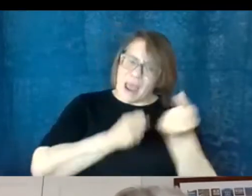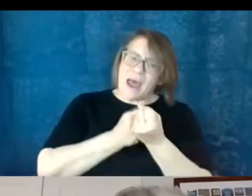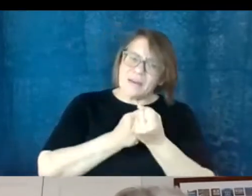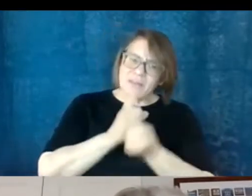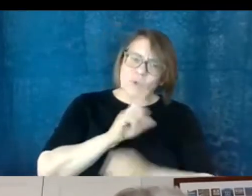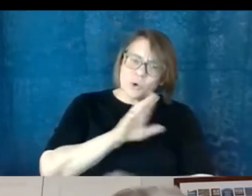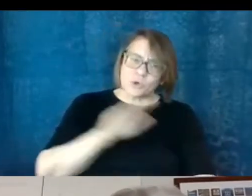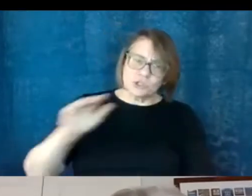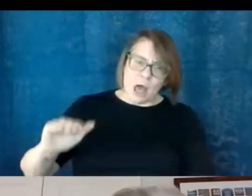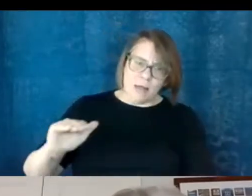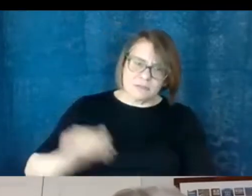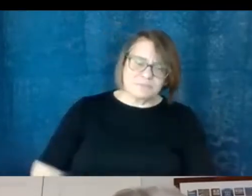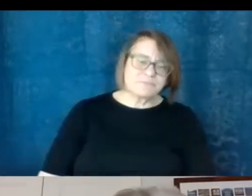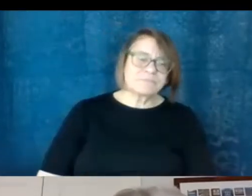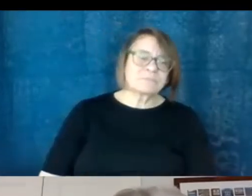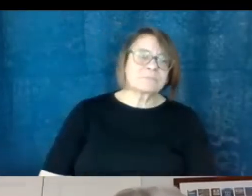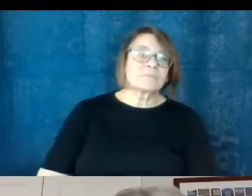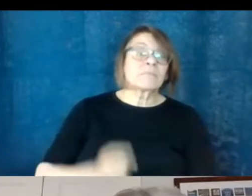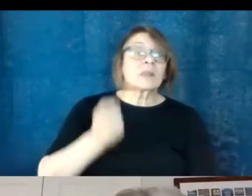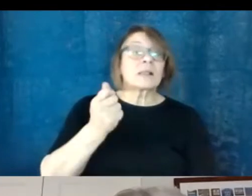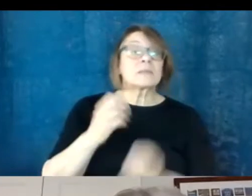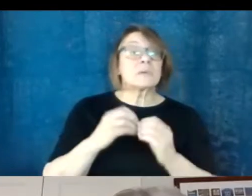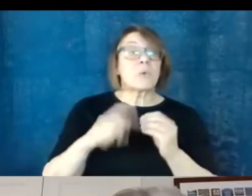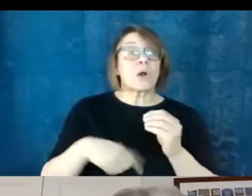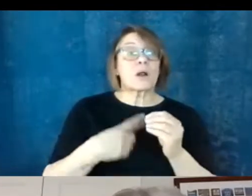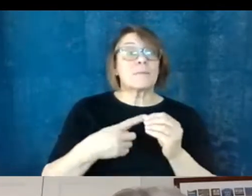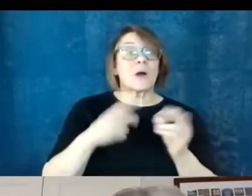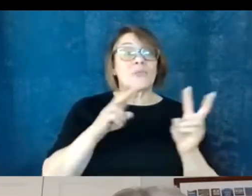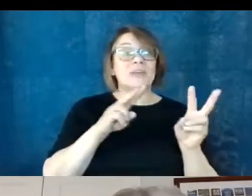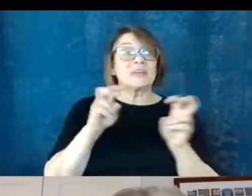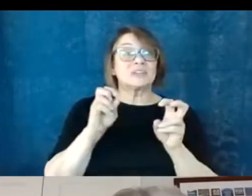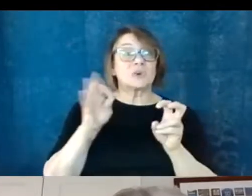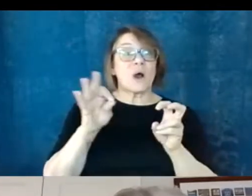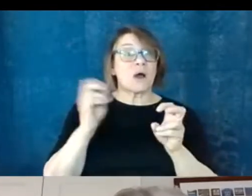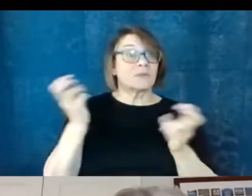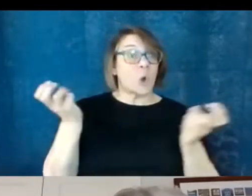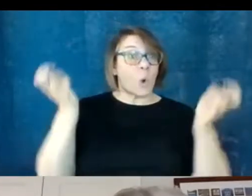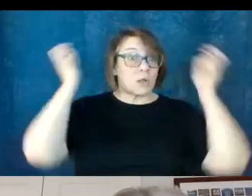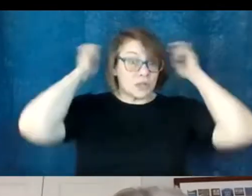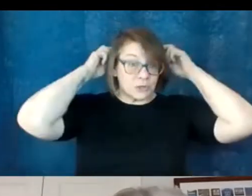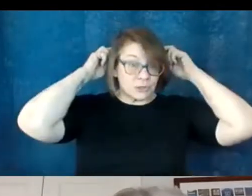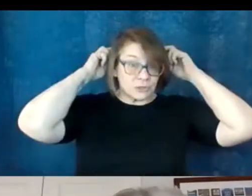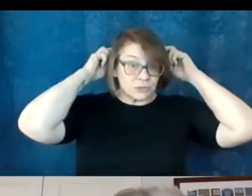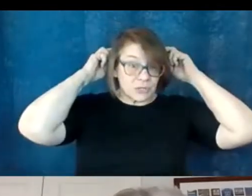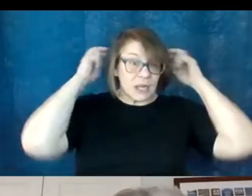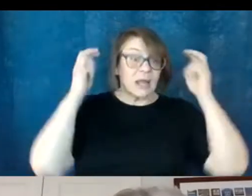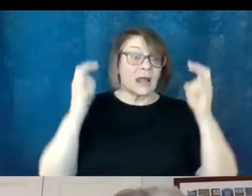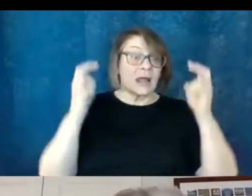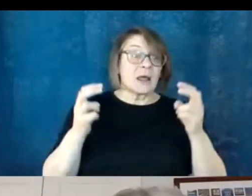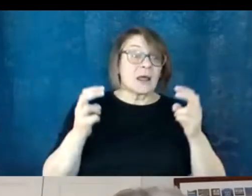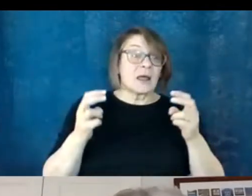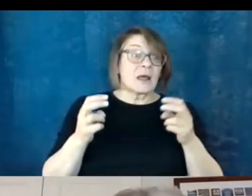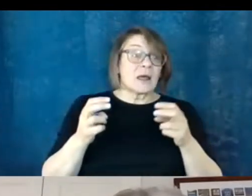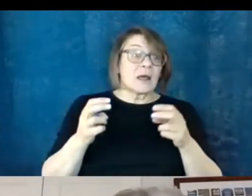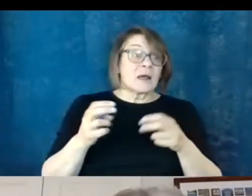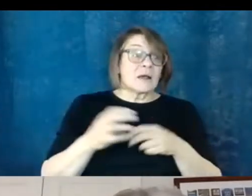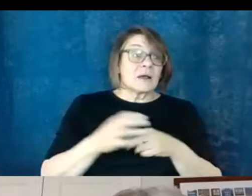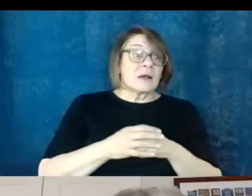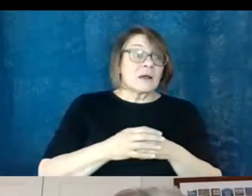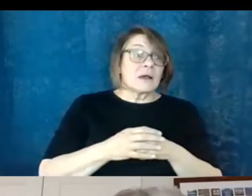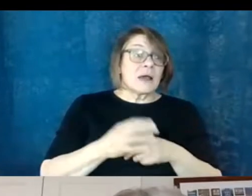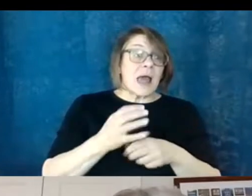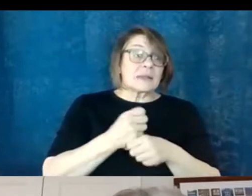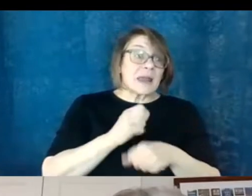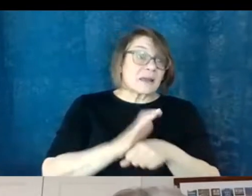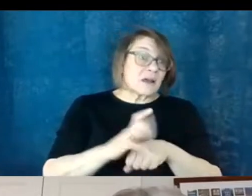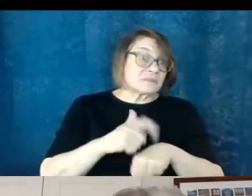child. A little bit more on the issue of cochlear implants and getting enough wear time during the day.